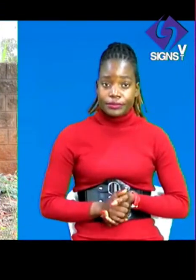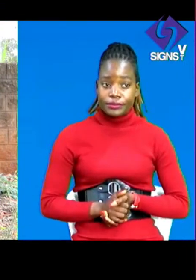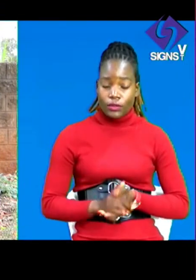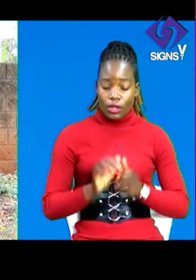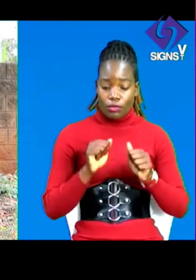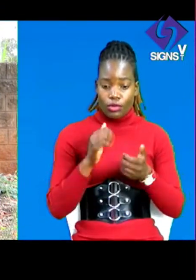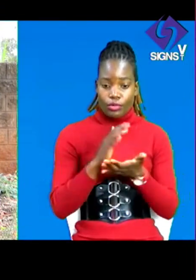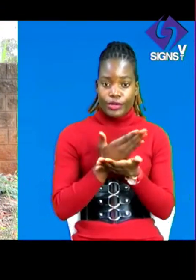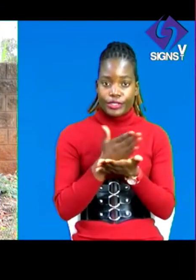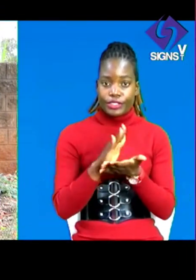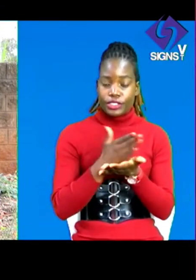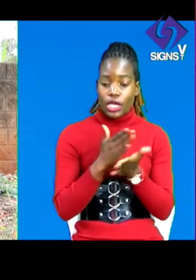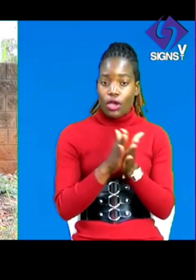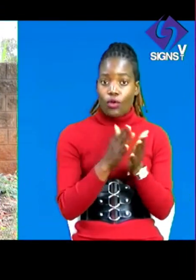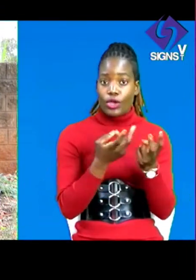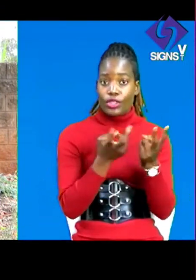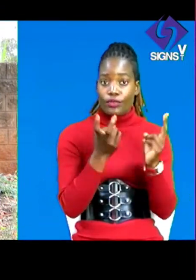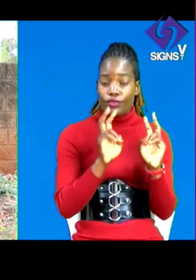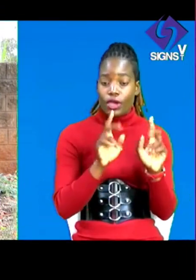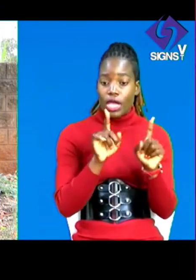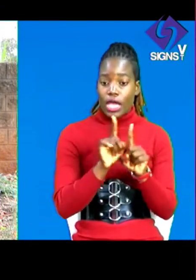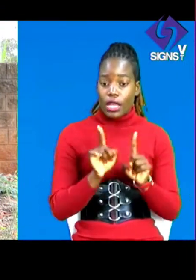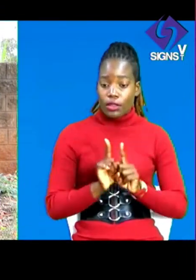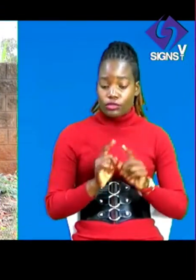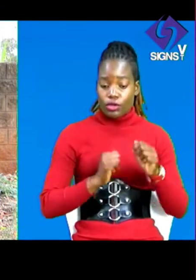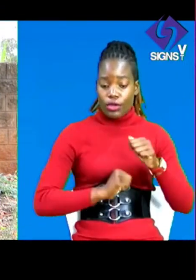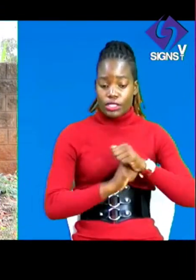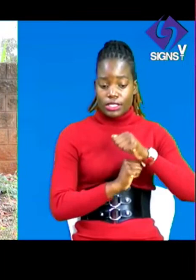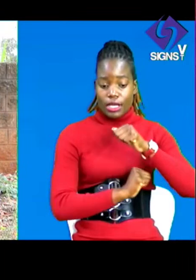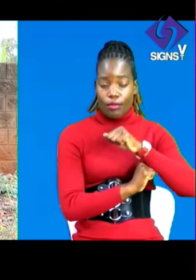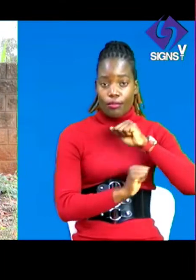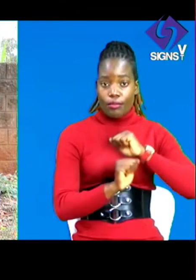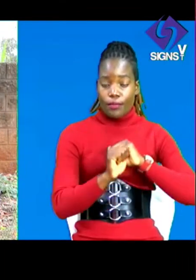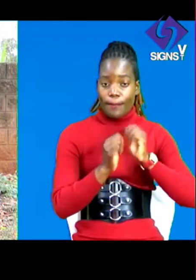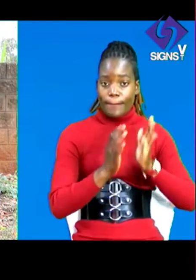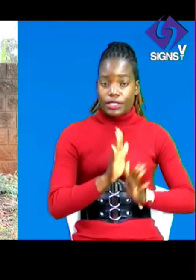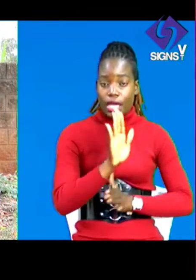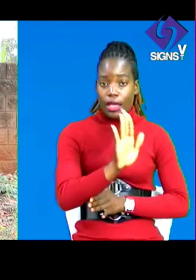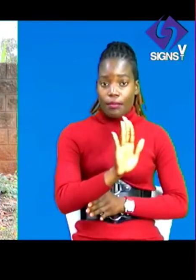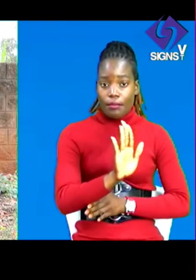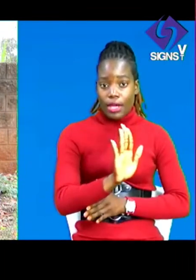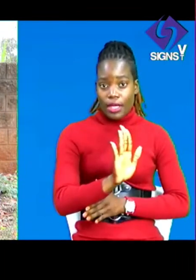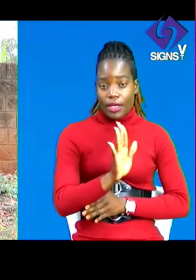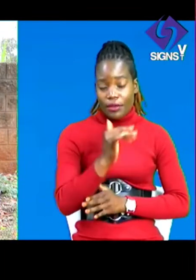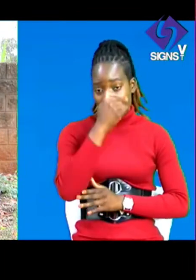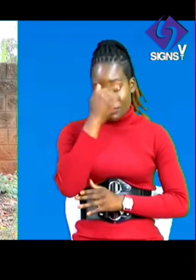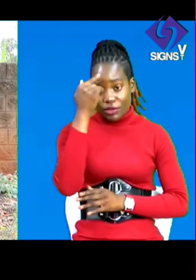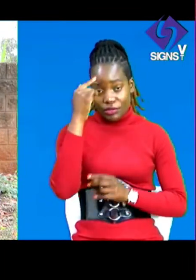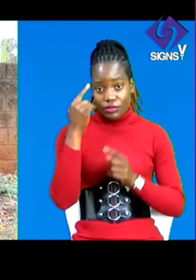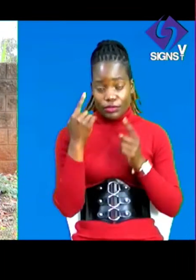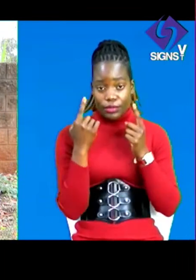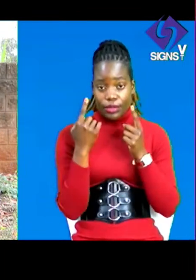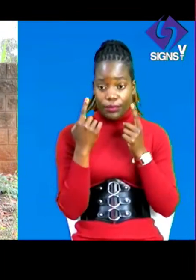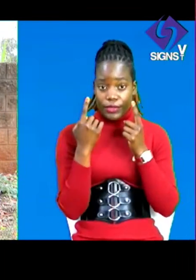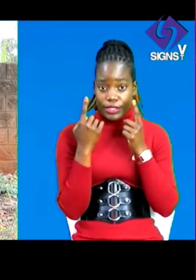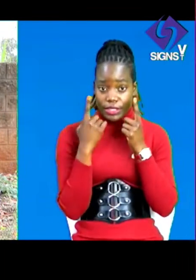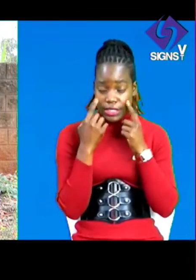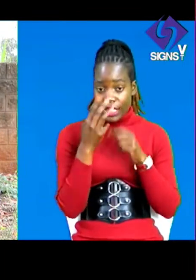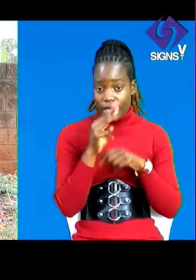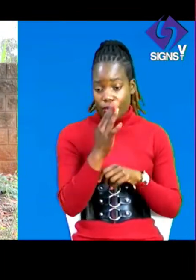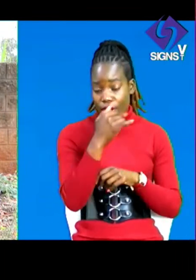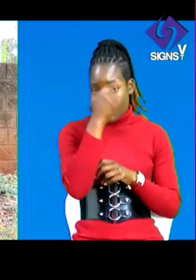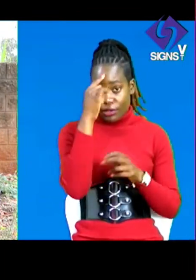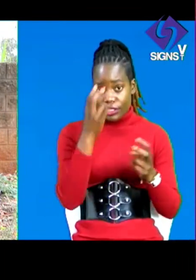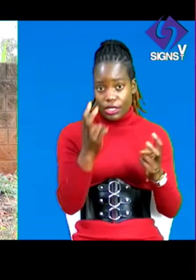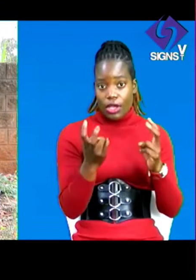can share with our viewers and even who are your fans. I'm sure you'll be seeing them because they are watching this. Maybe what